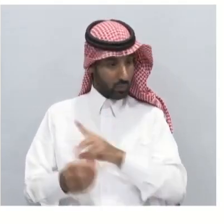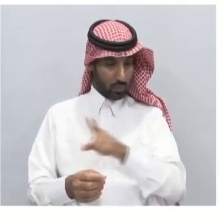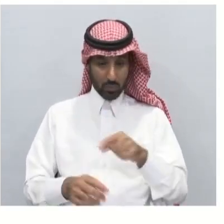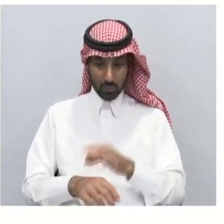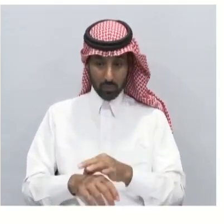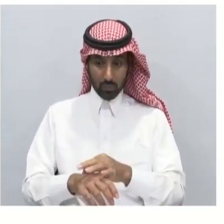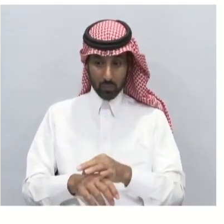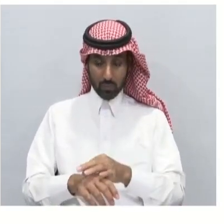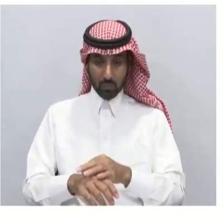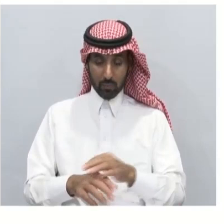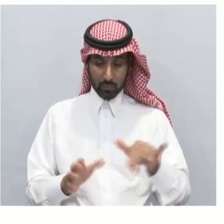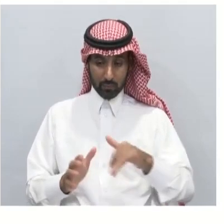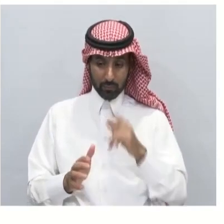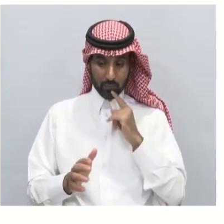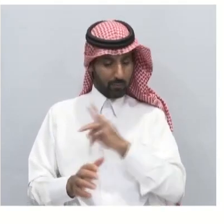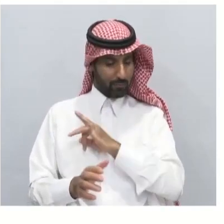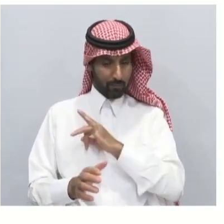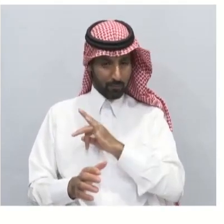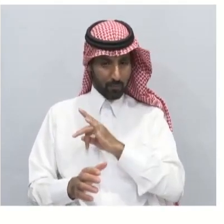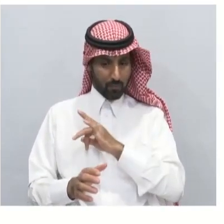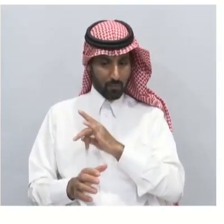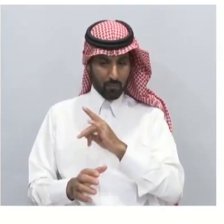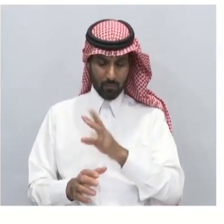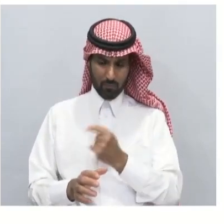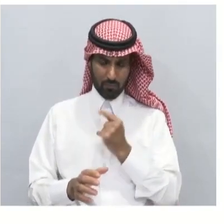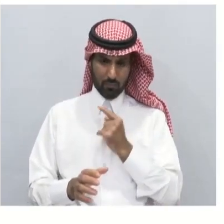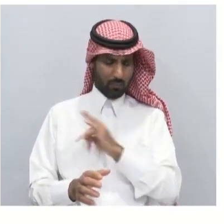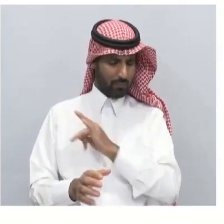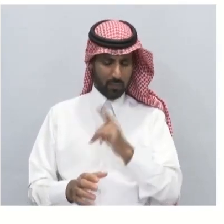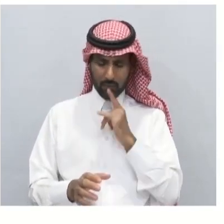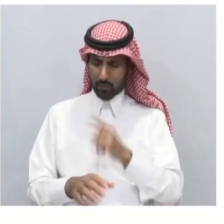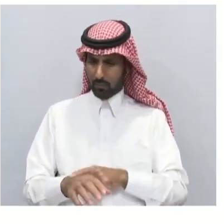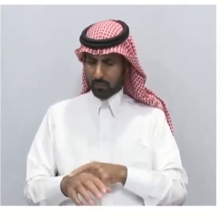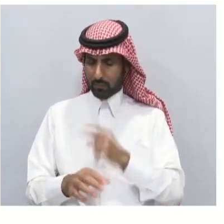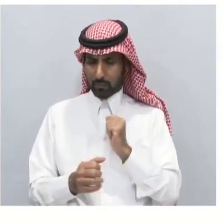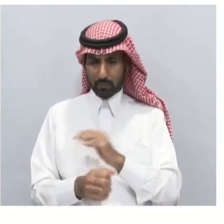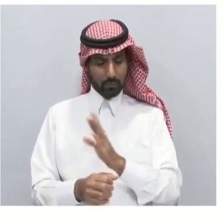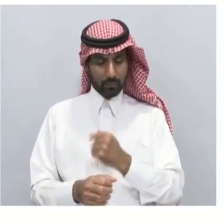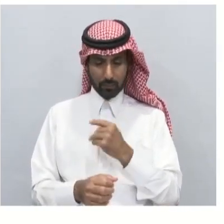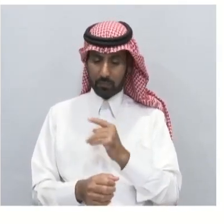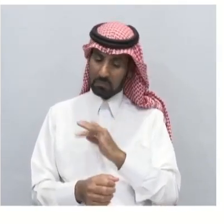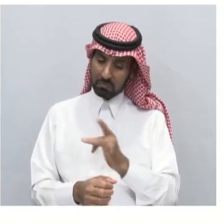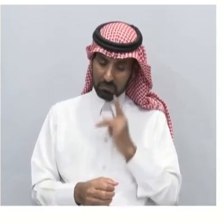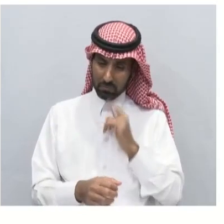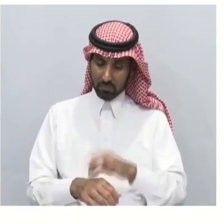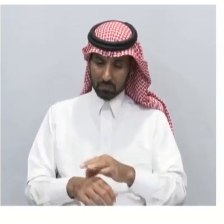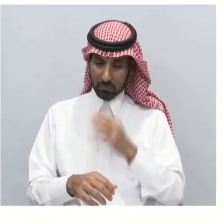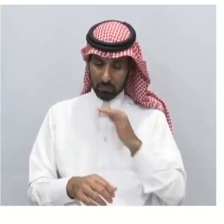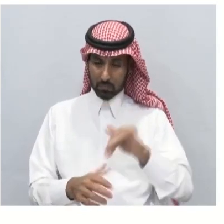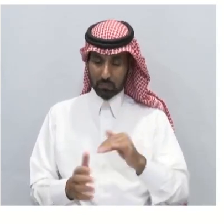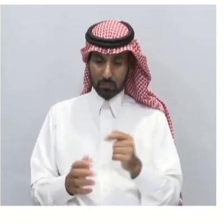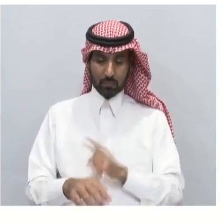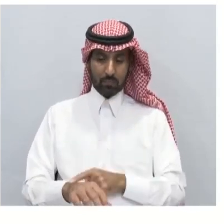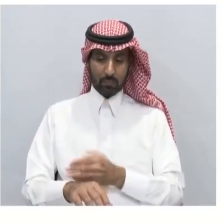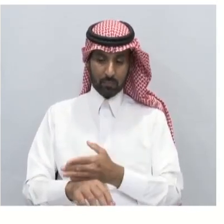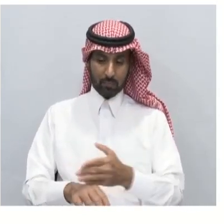say arriving late is common or it isn't common for people to